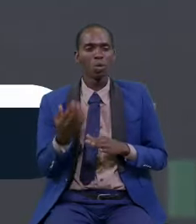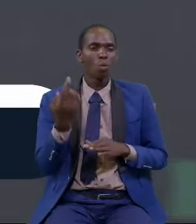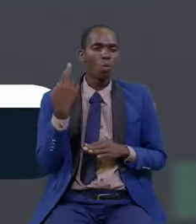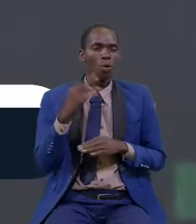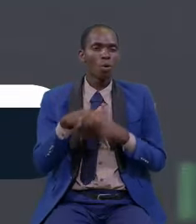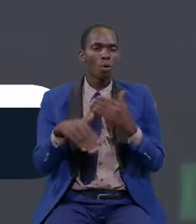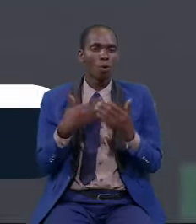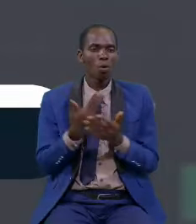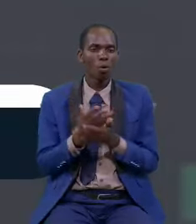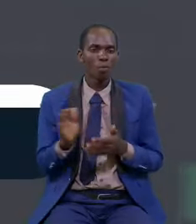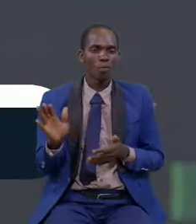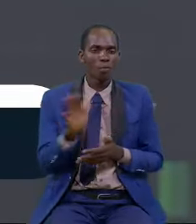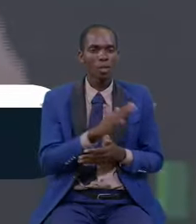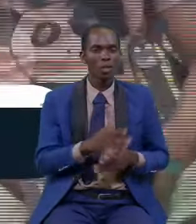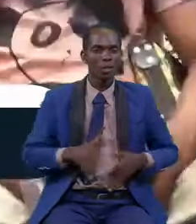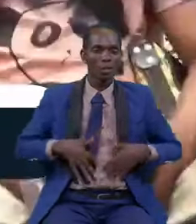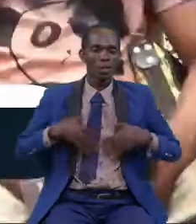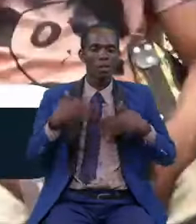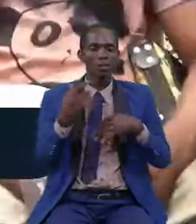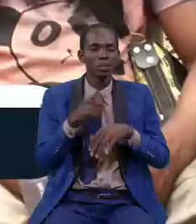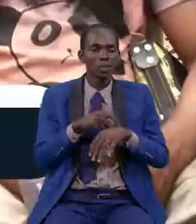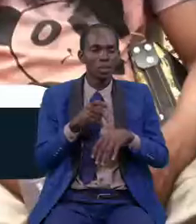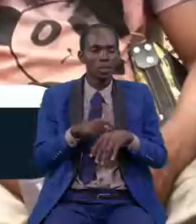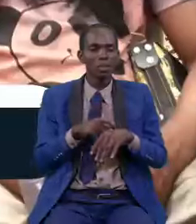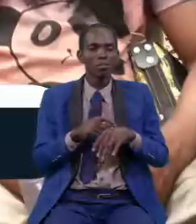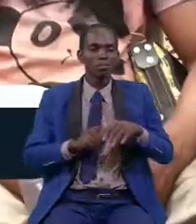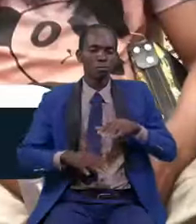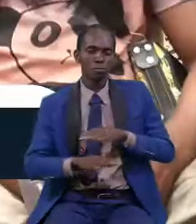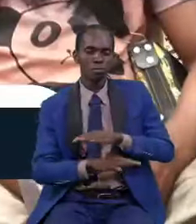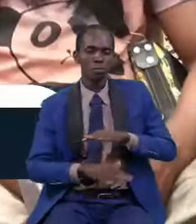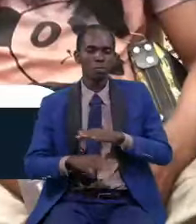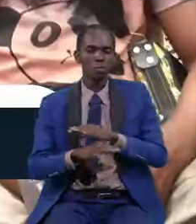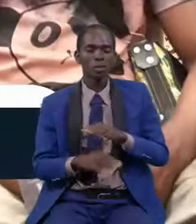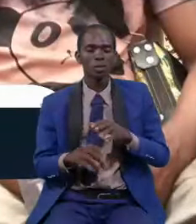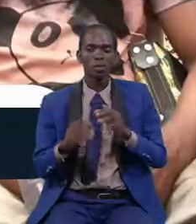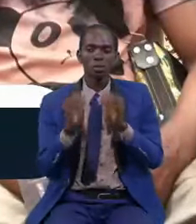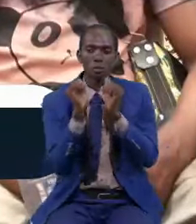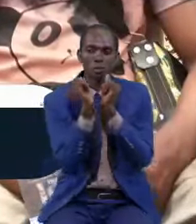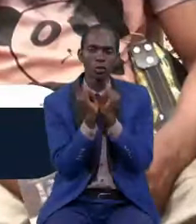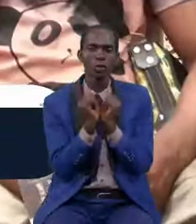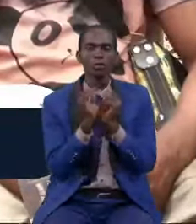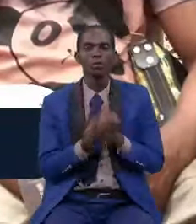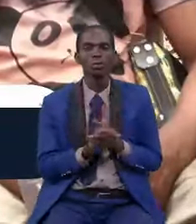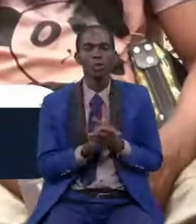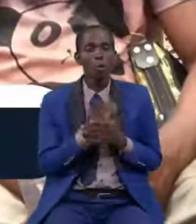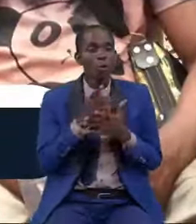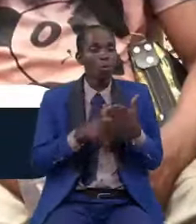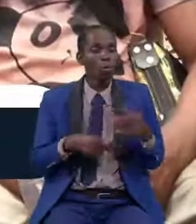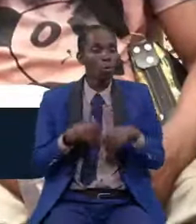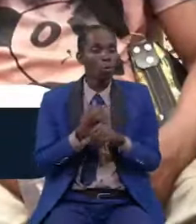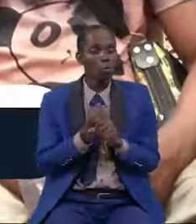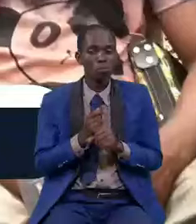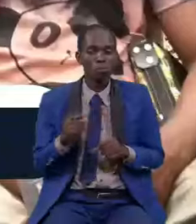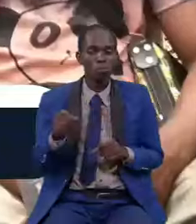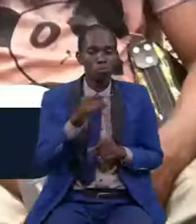their lifetime subject unto bondage. What makes us man to